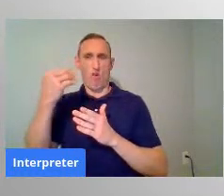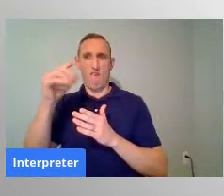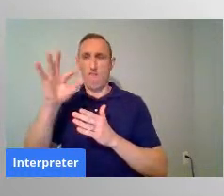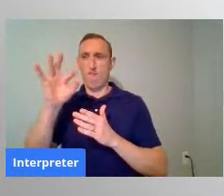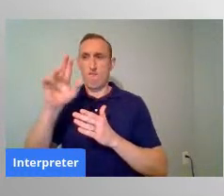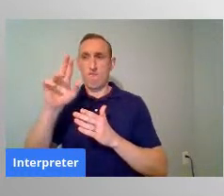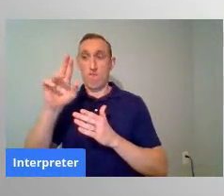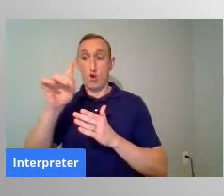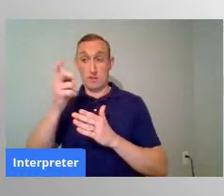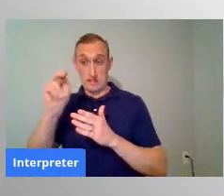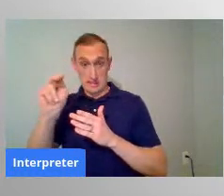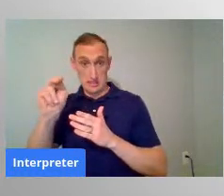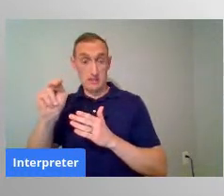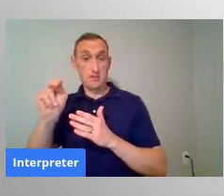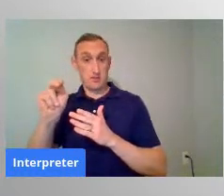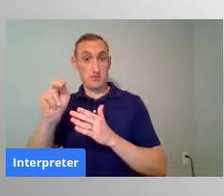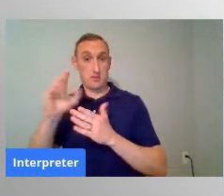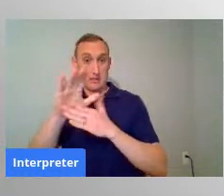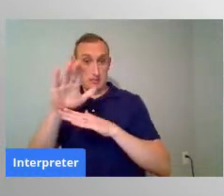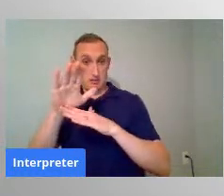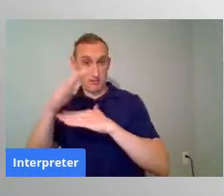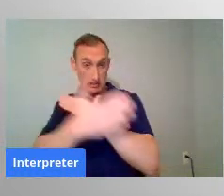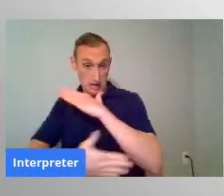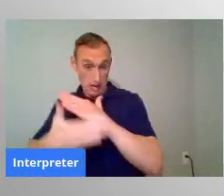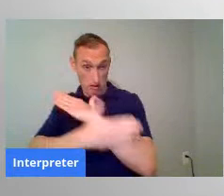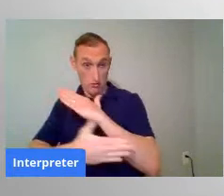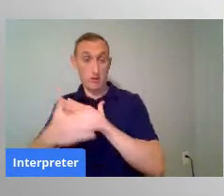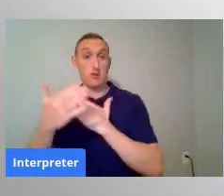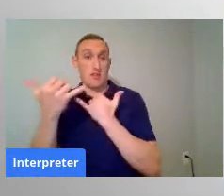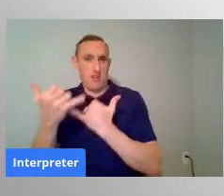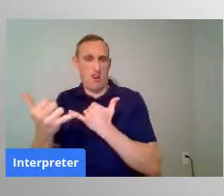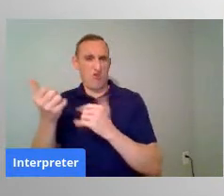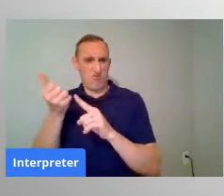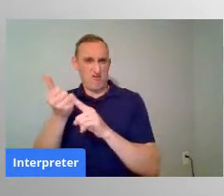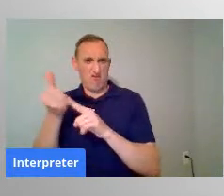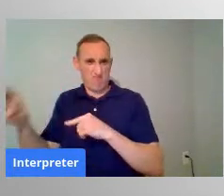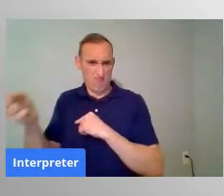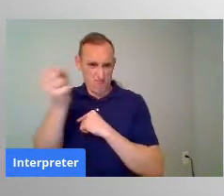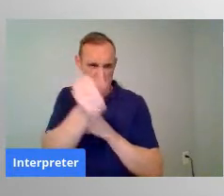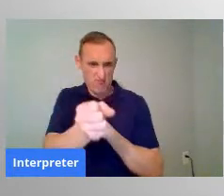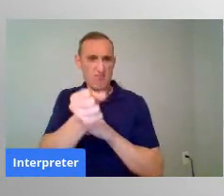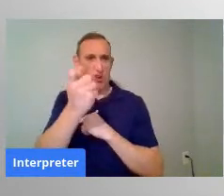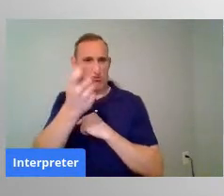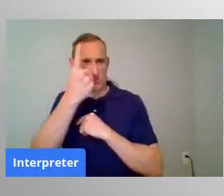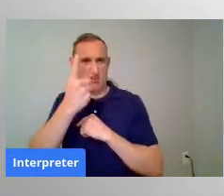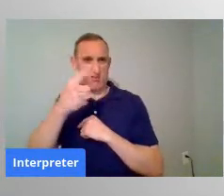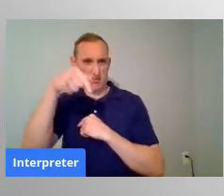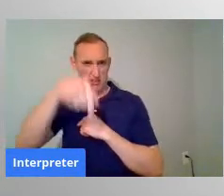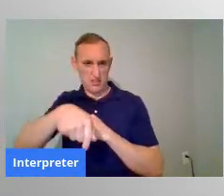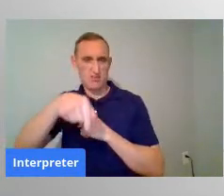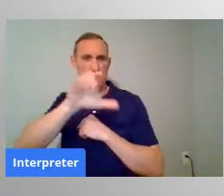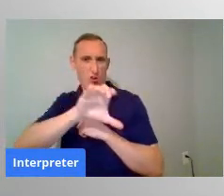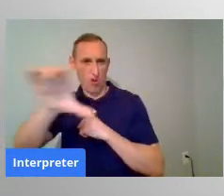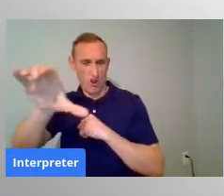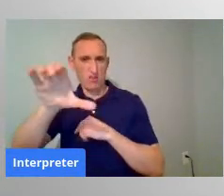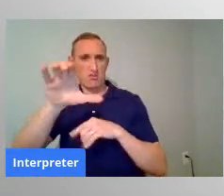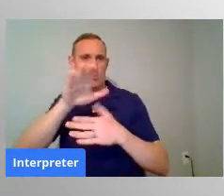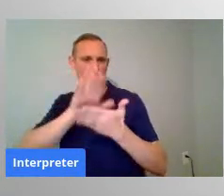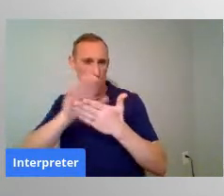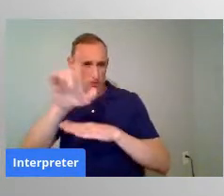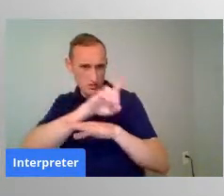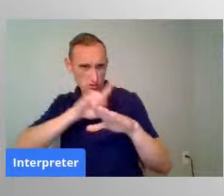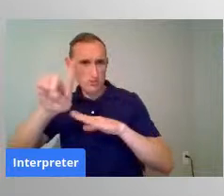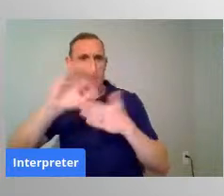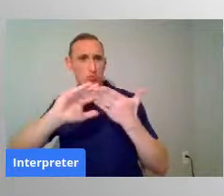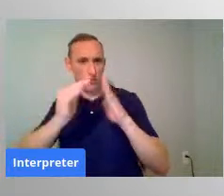served some of our schools with student teachers. So she's very familiar with our community and Clark County School District and has worked